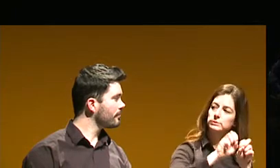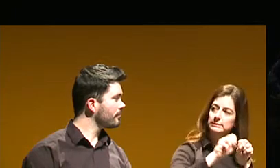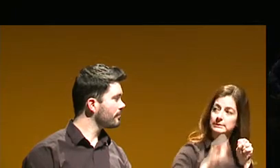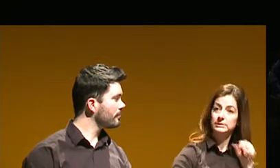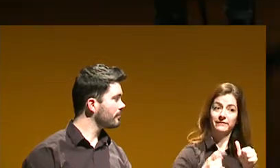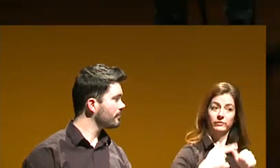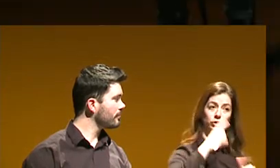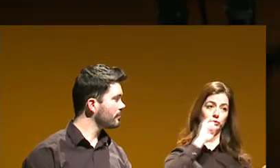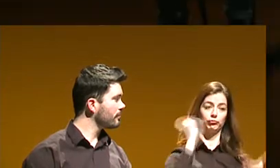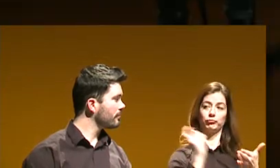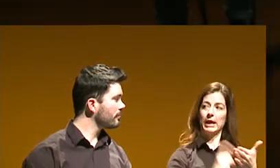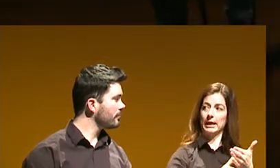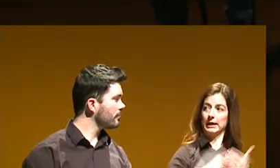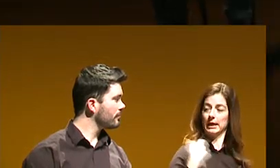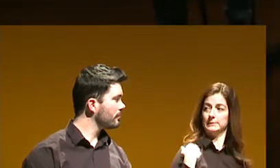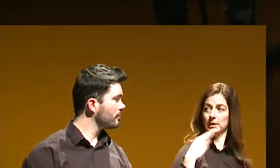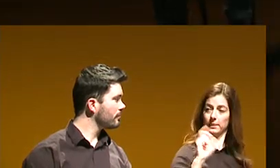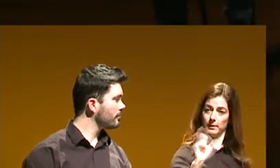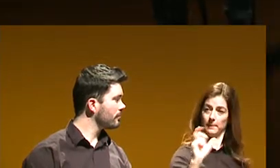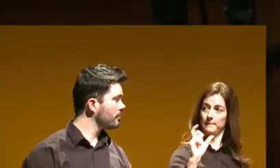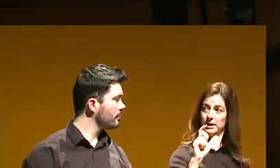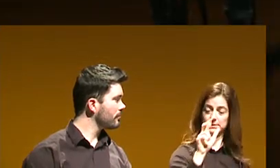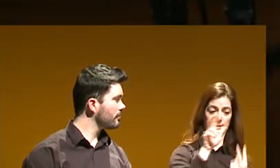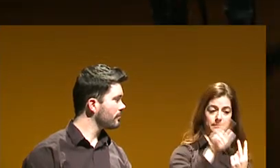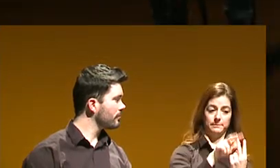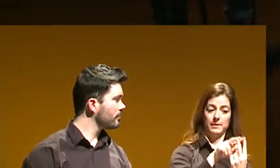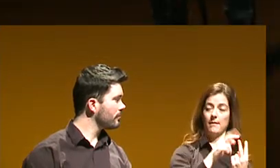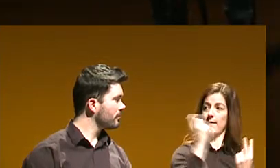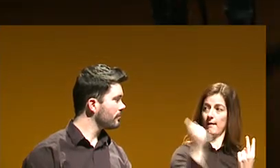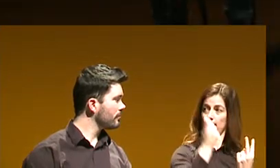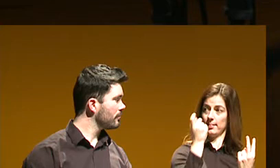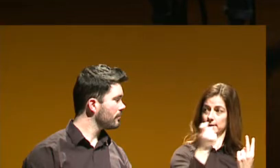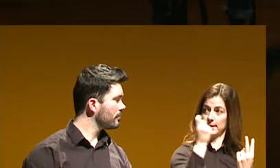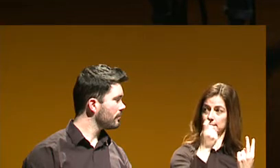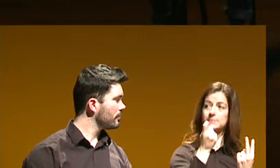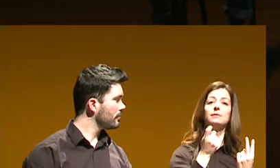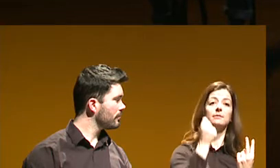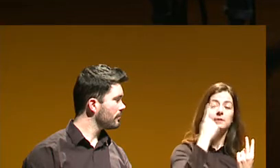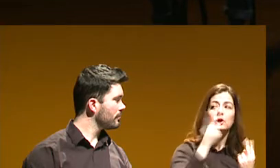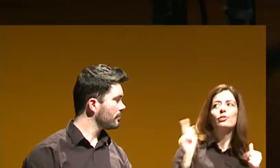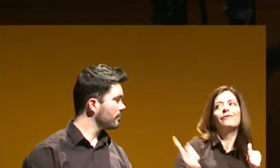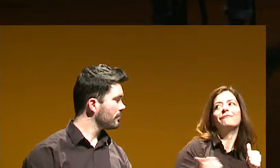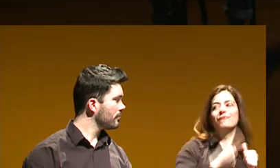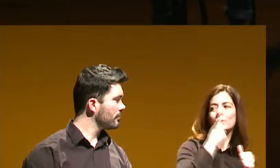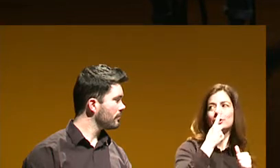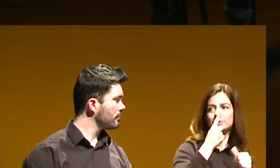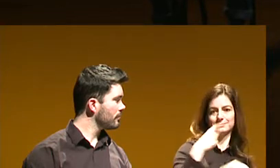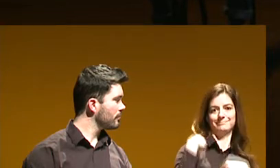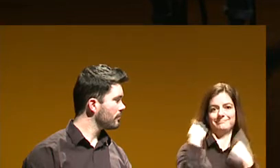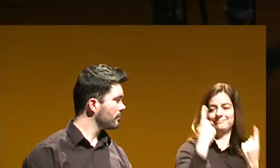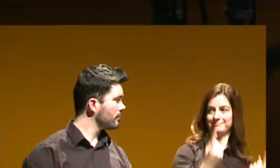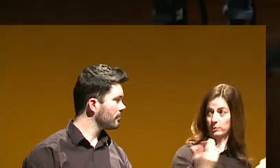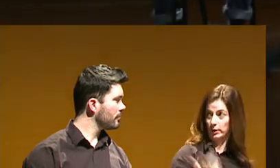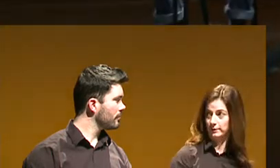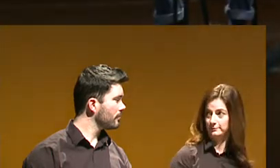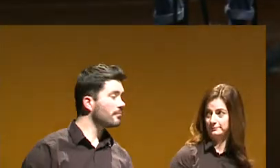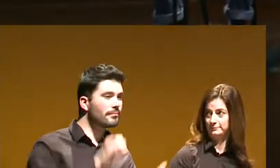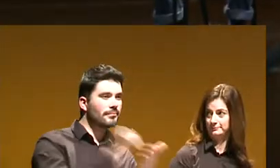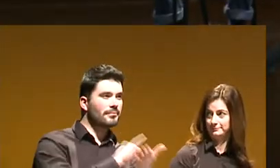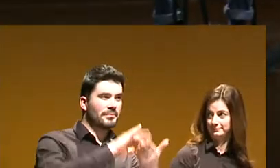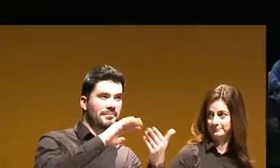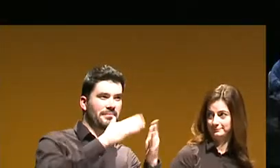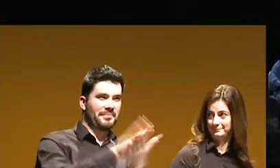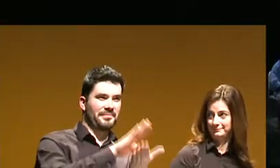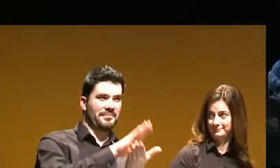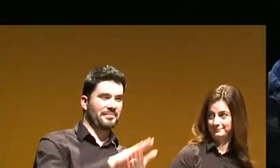recognized the Muslim holidays of Eid al-Adha and Eid al-Fitr, becoming the first in a major U.S. city to do so? New York